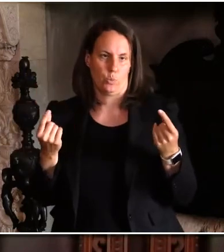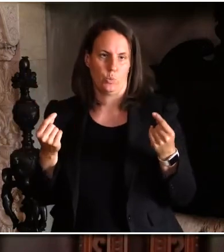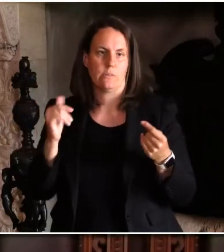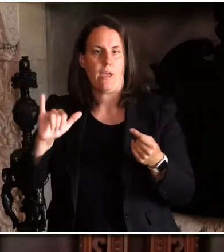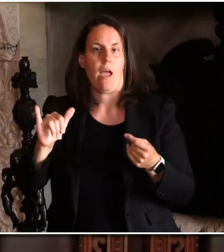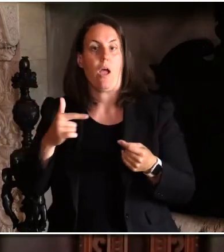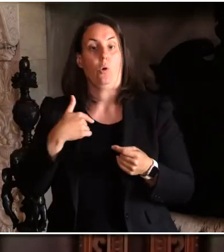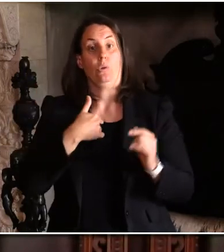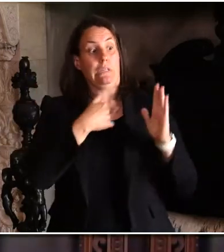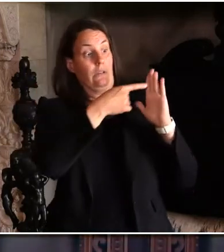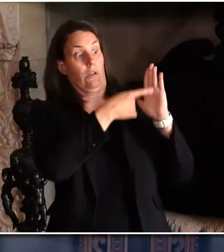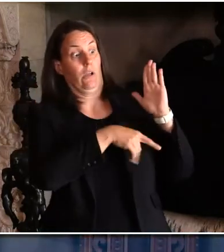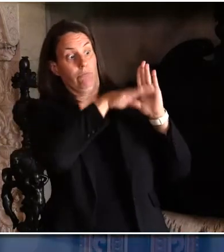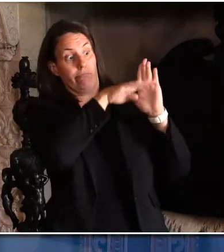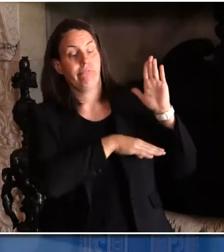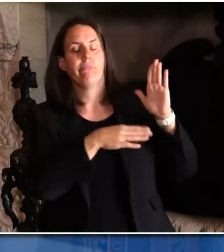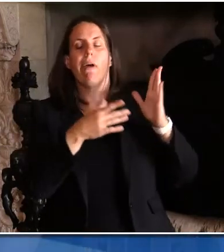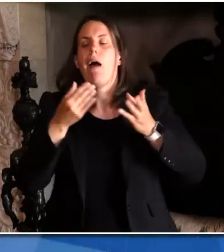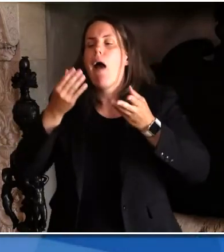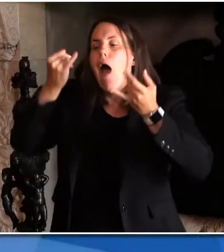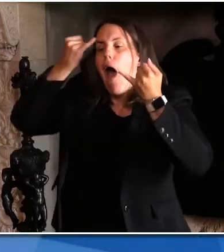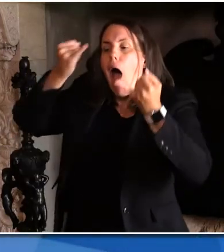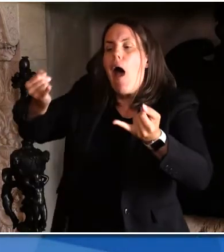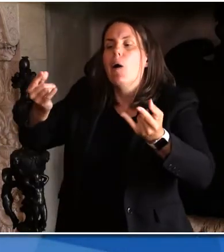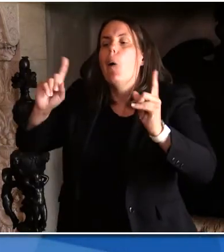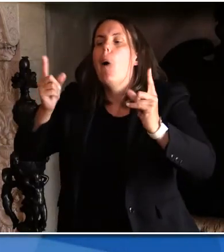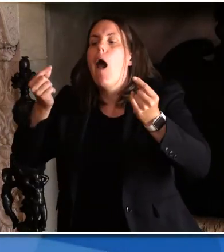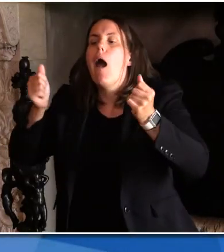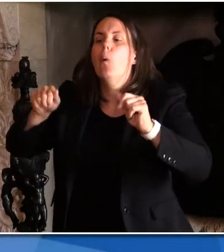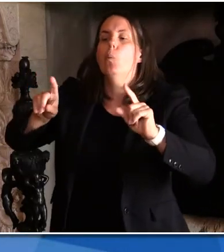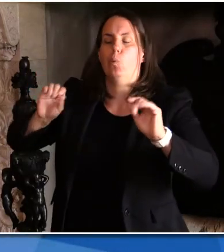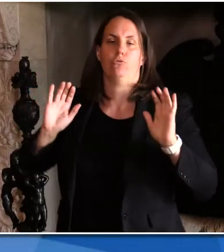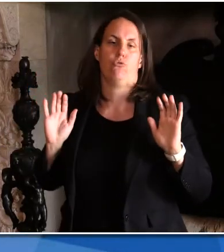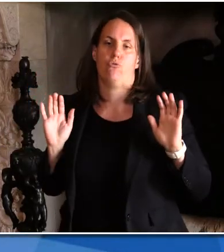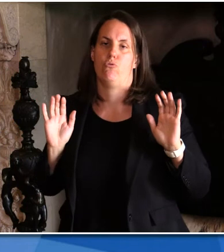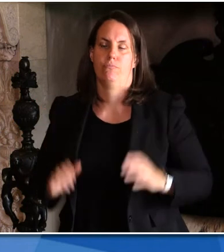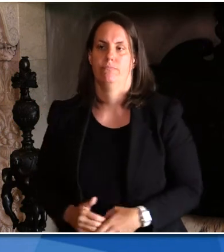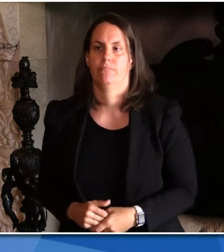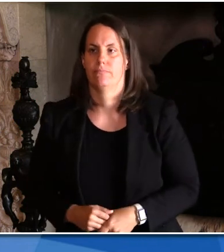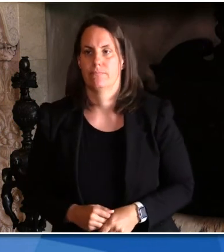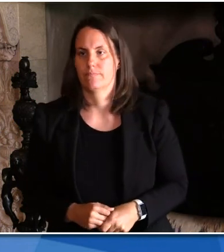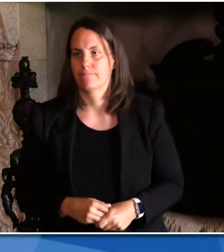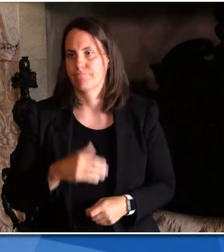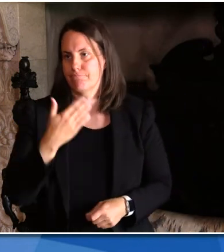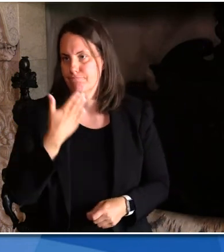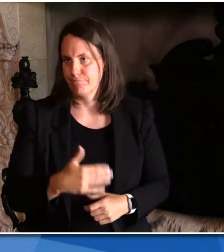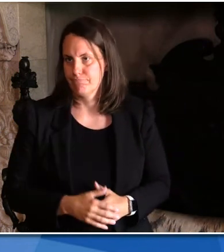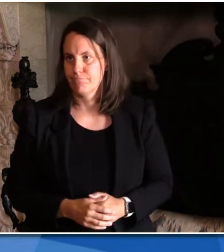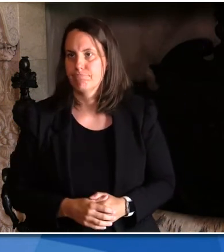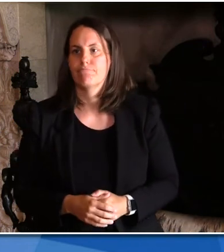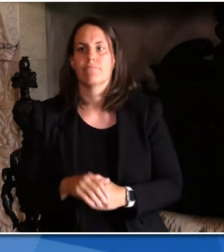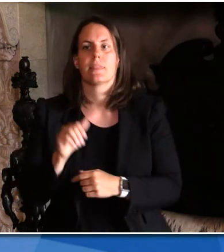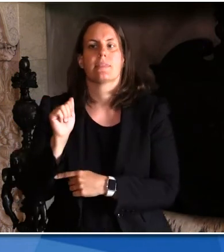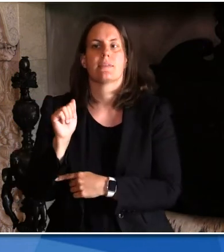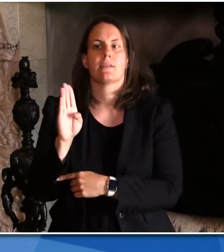happen. Thank you, John. Now to Abigail Handke from NBC 26 in Green Bay. Abigail?